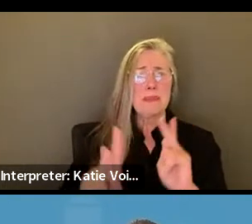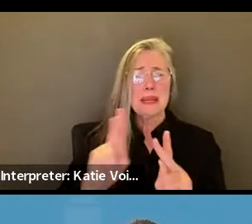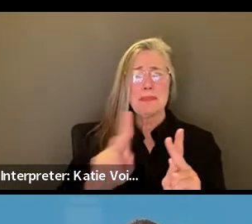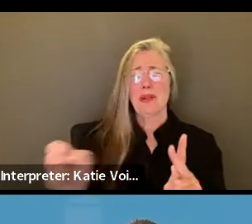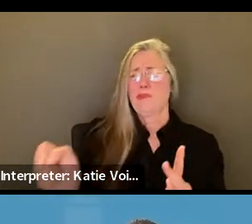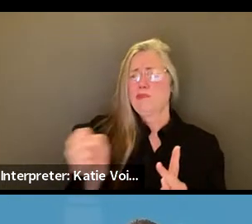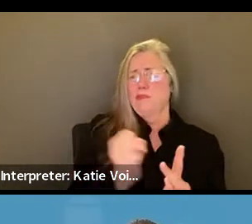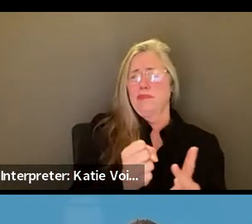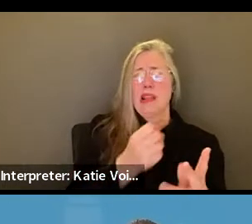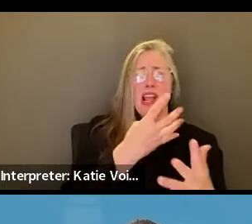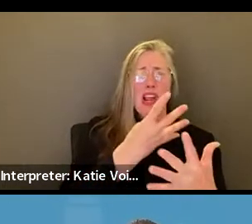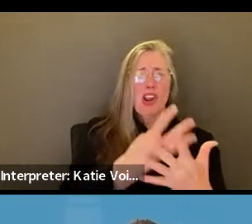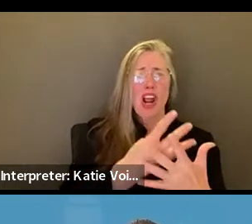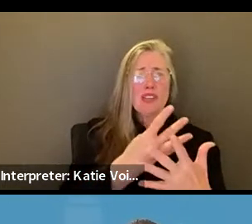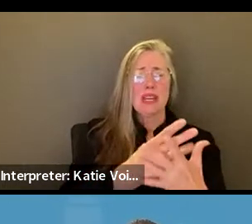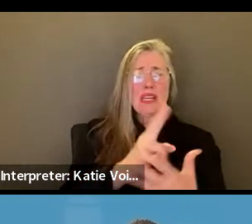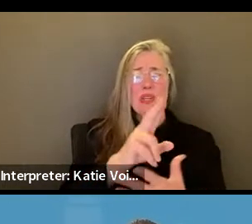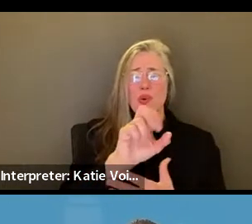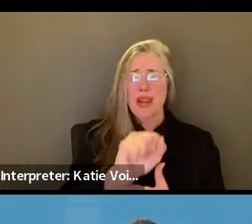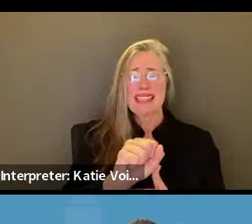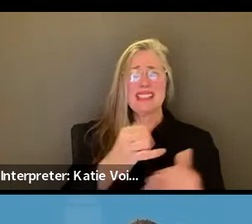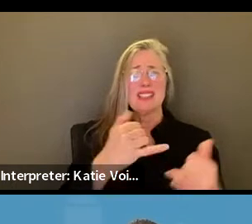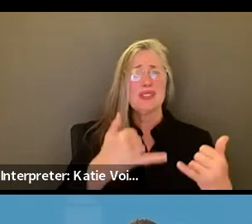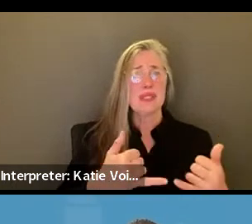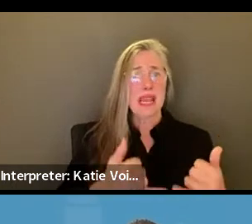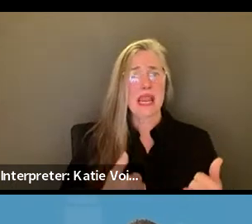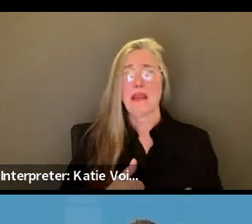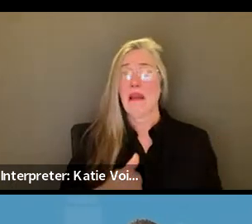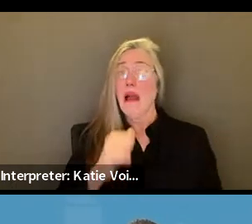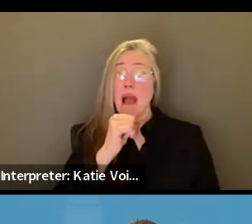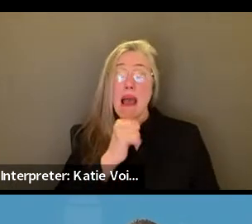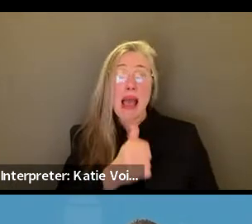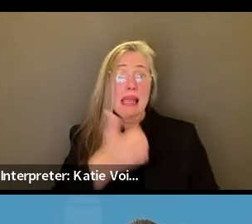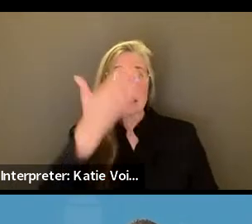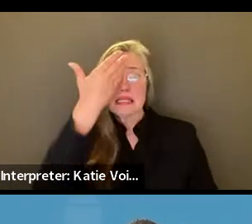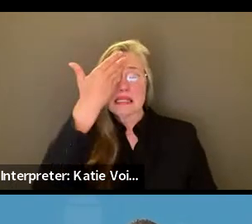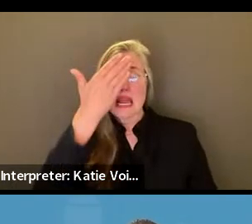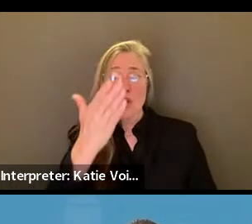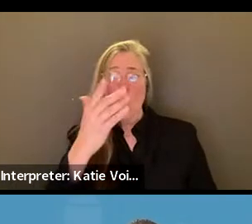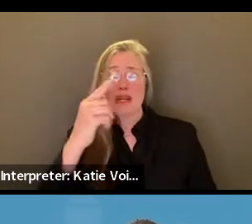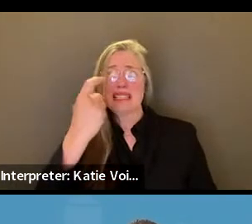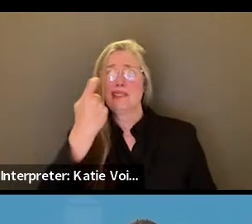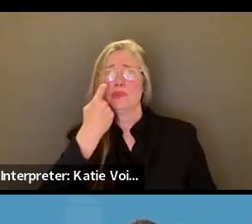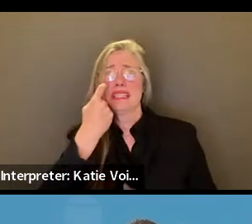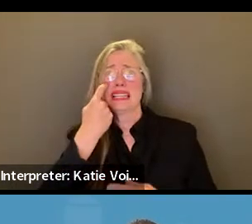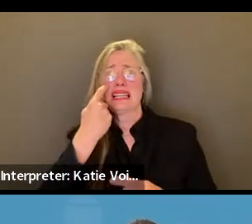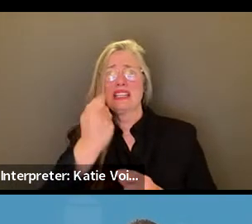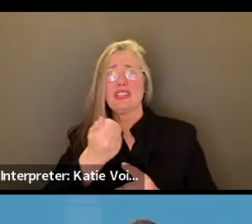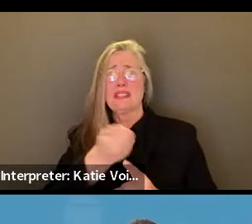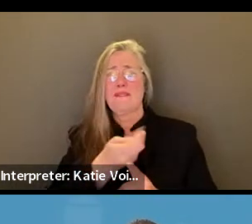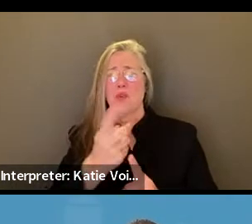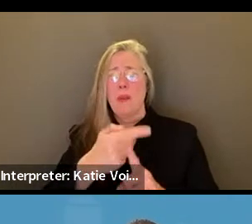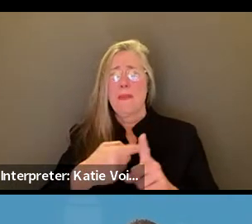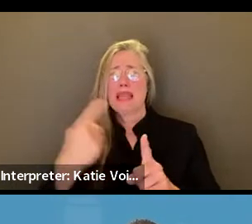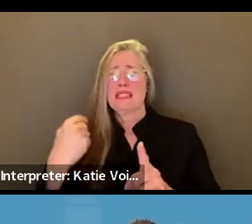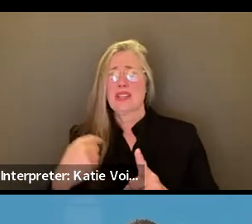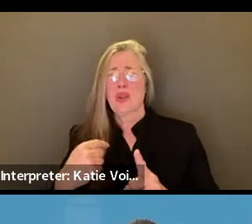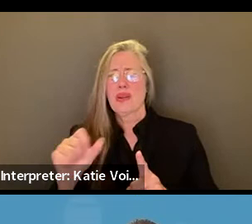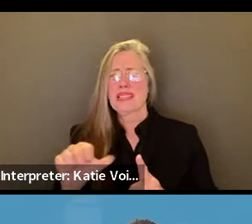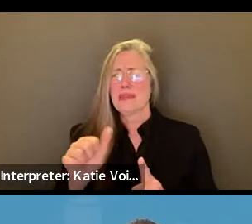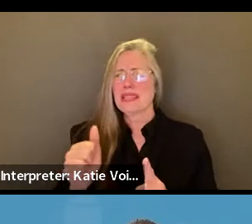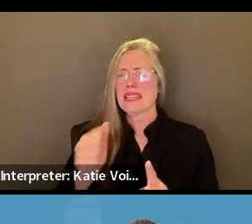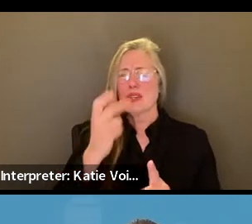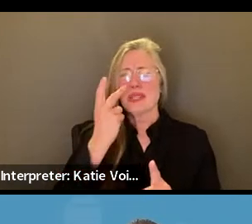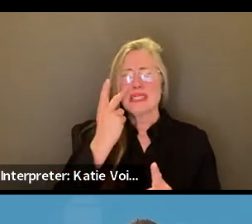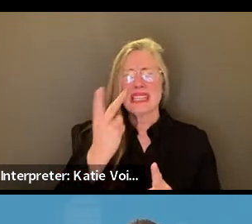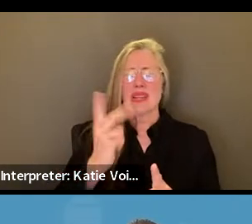today? I didn't realize that until a few months ago. And something else that I didn't realize that was very disappointing was to see